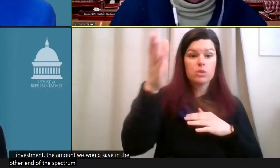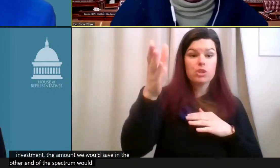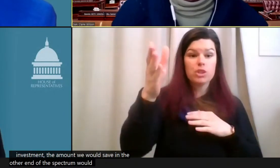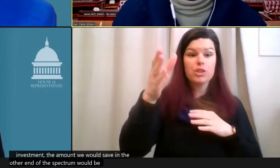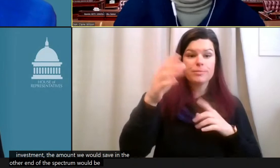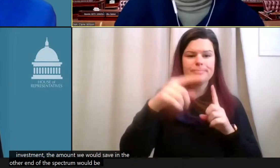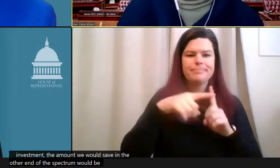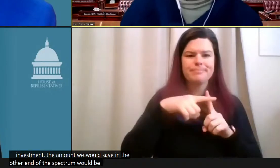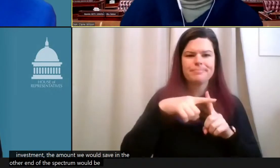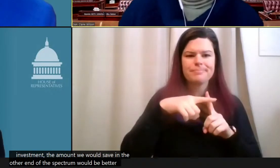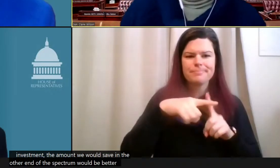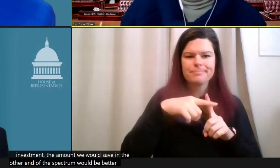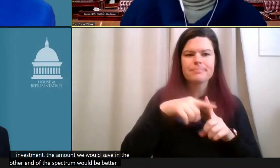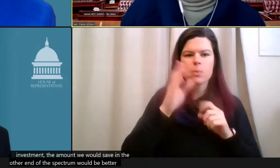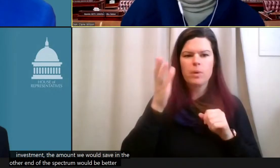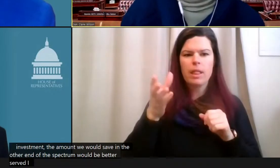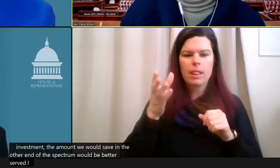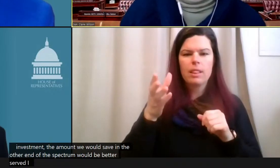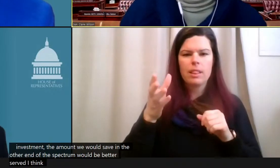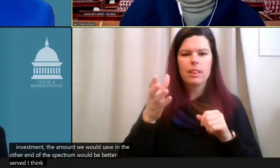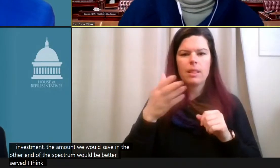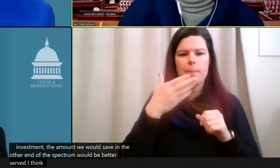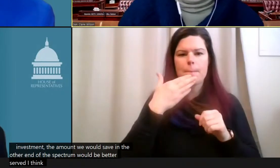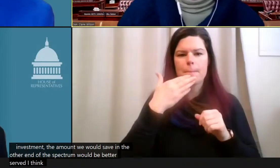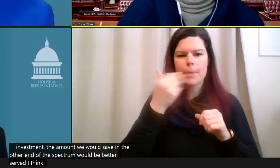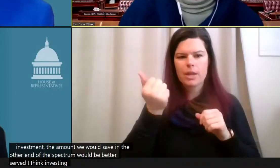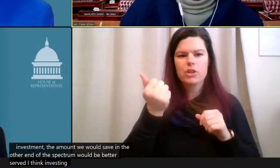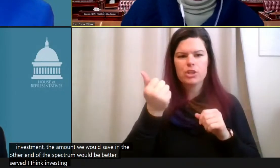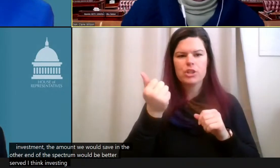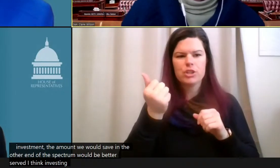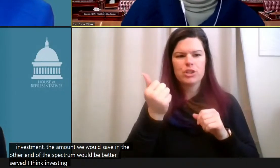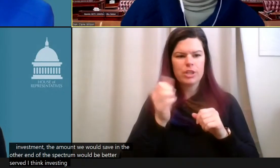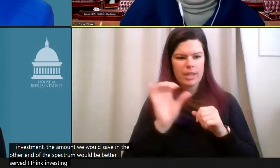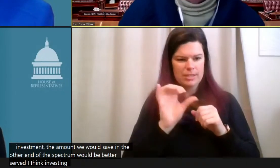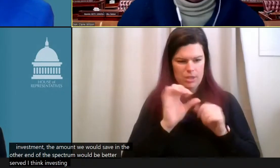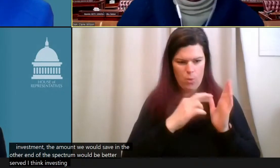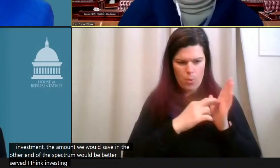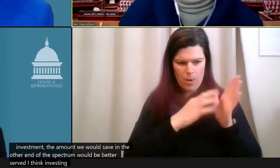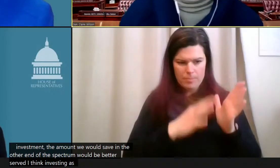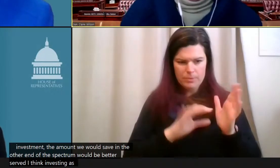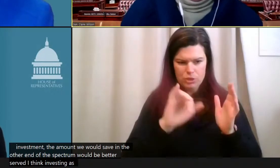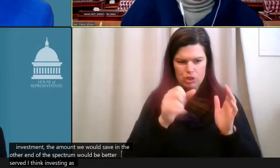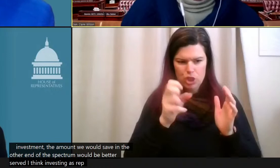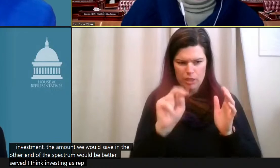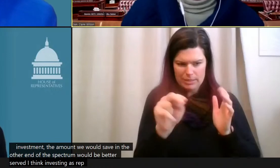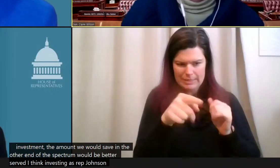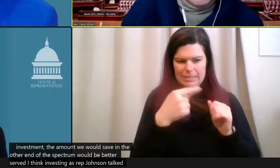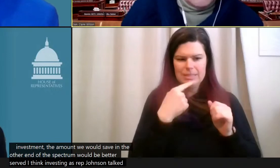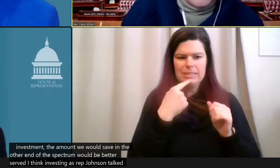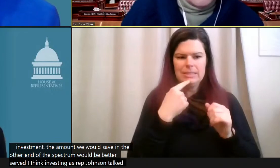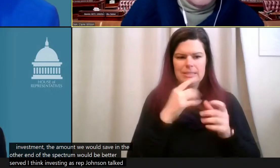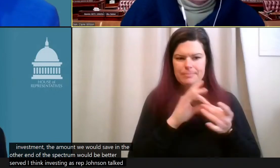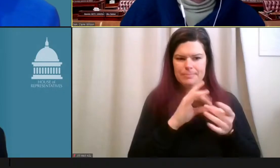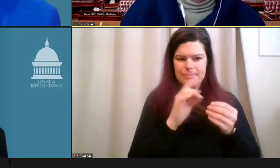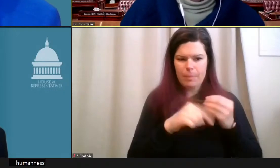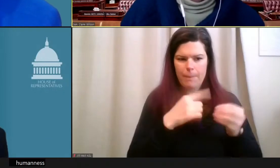I think, investing, as Rep. Johnson talked about, in the humanness of our community.